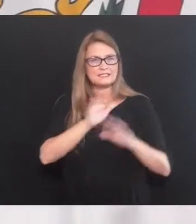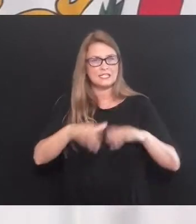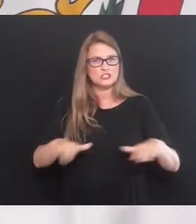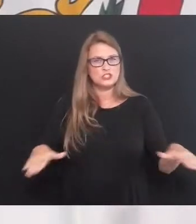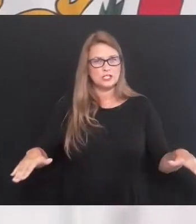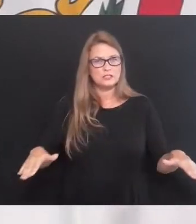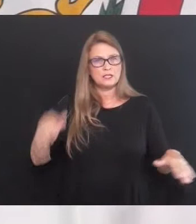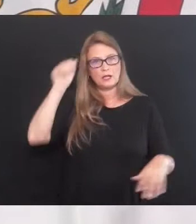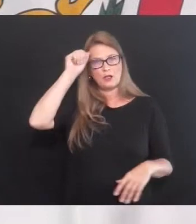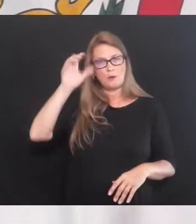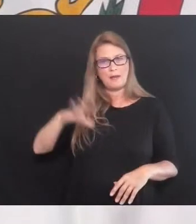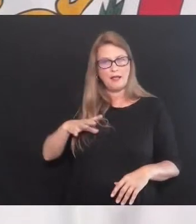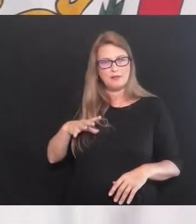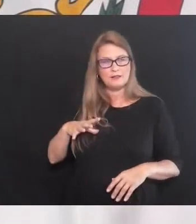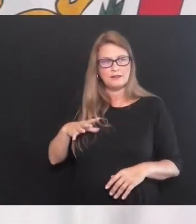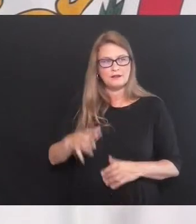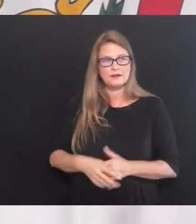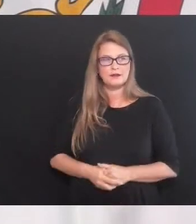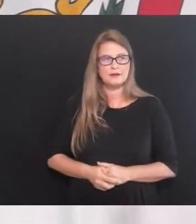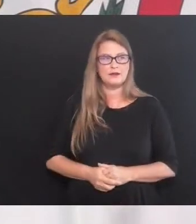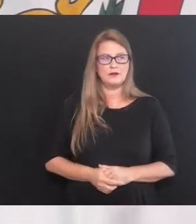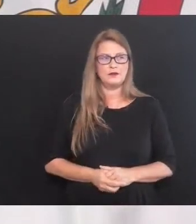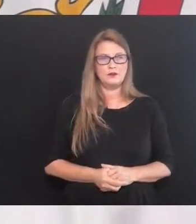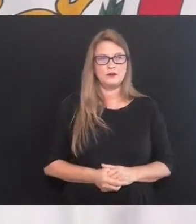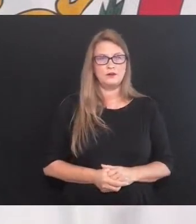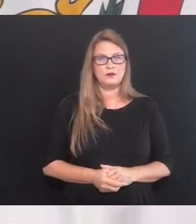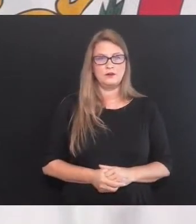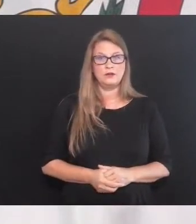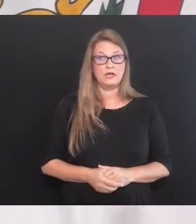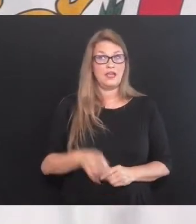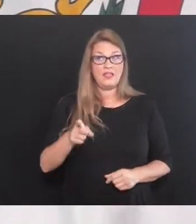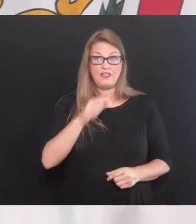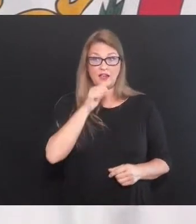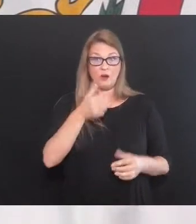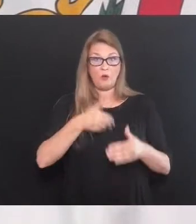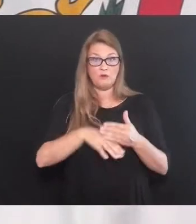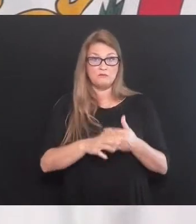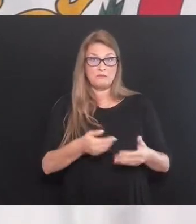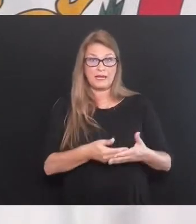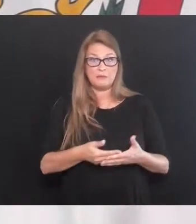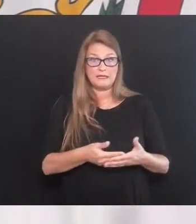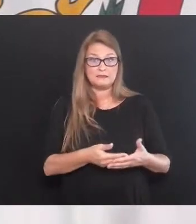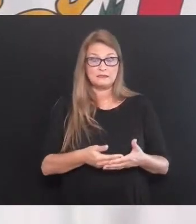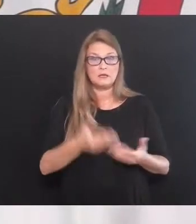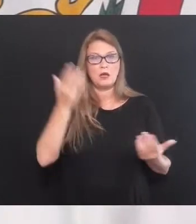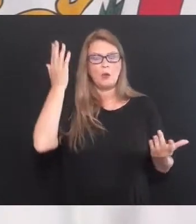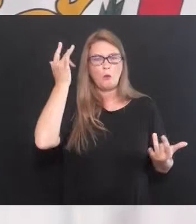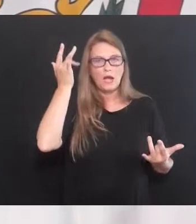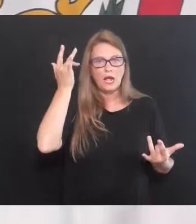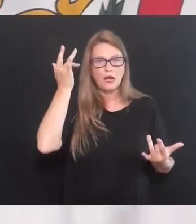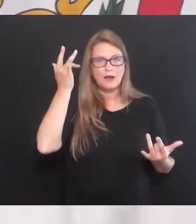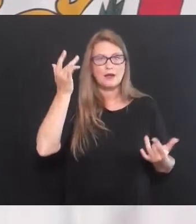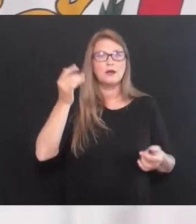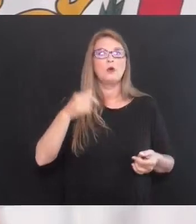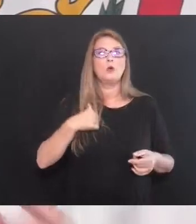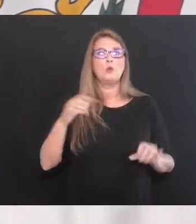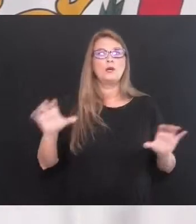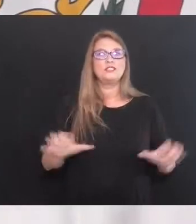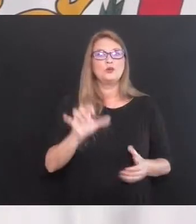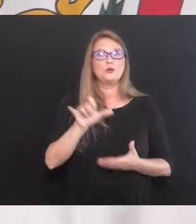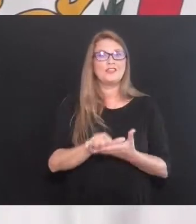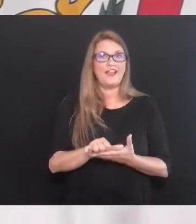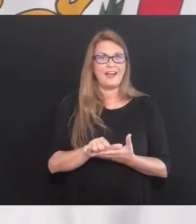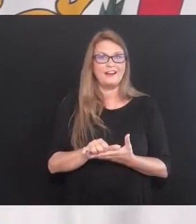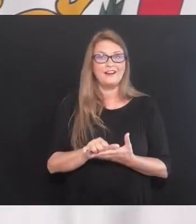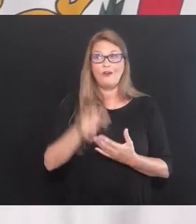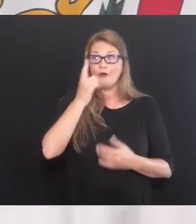male kids? They aren't players in the game. Why do we do that? We do that for all of